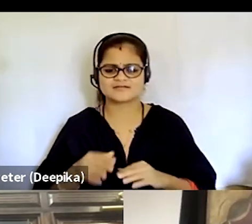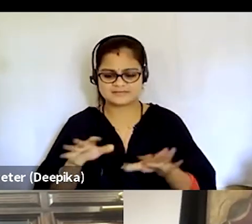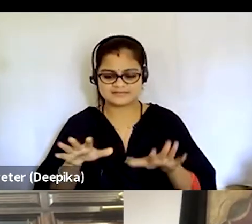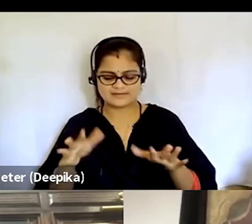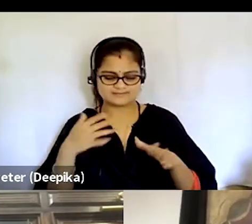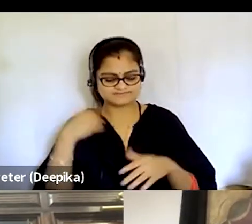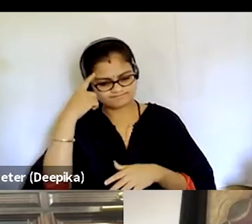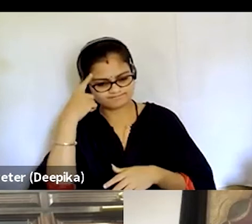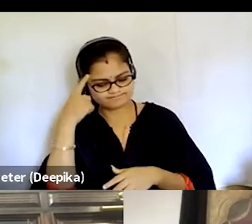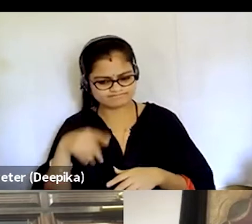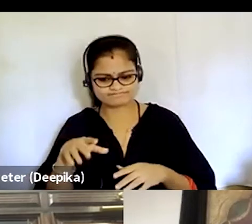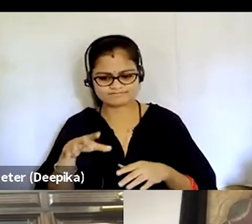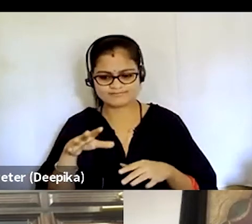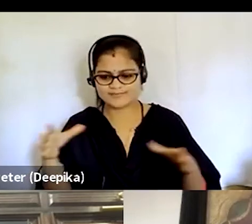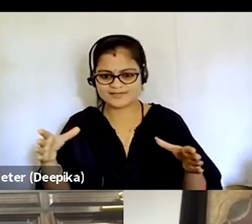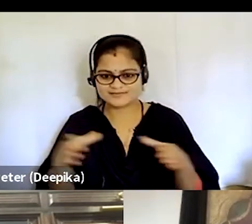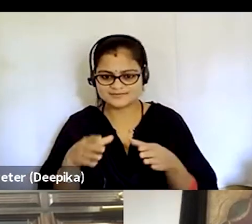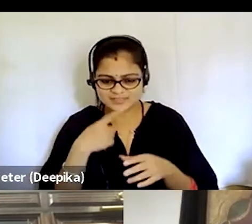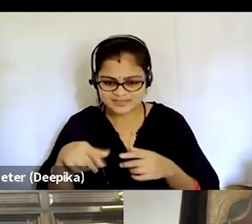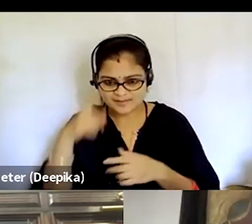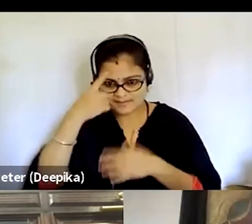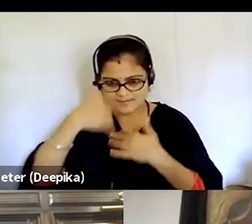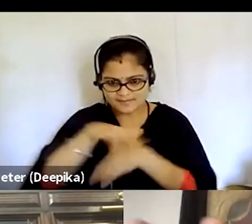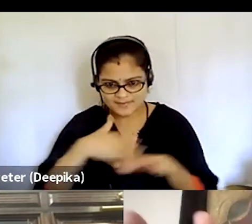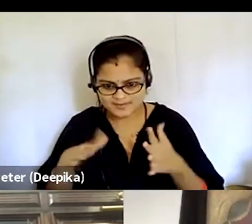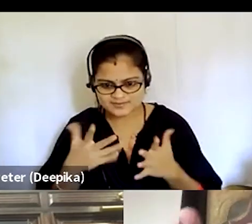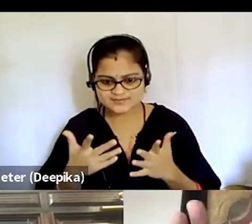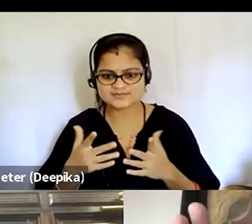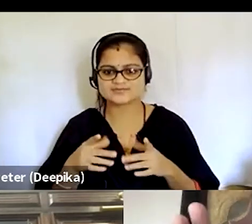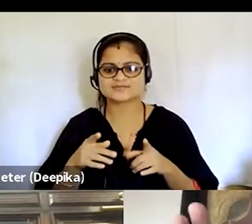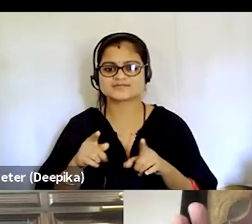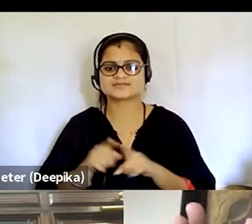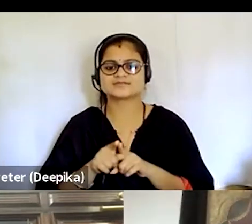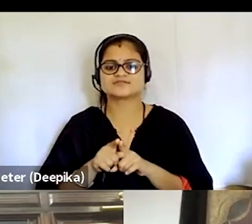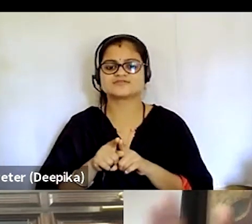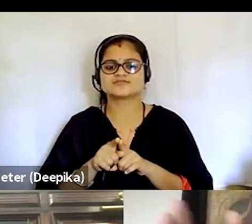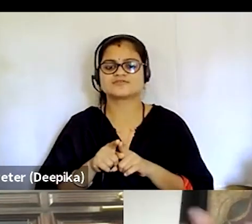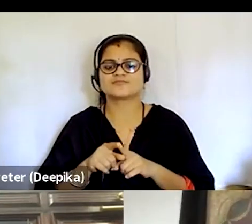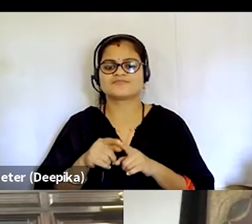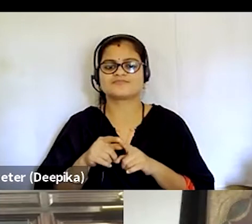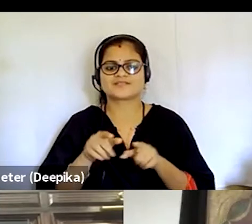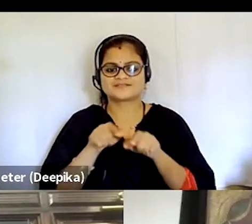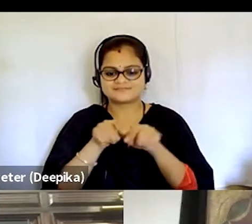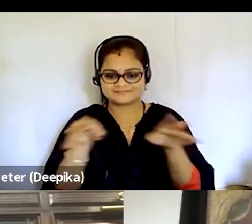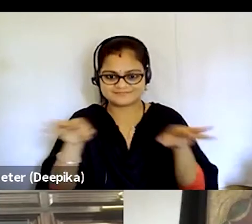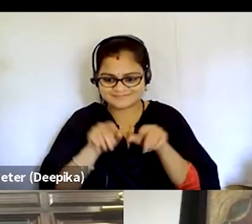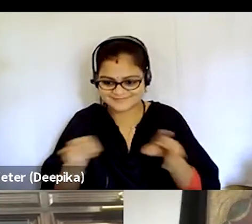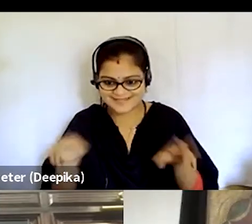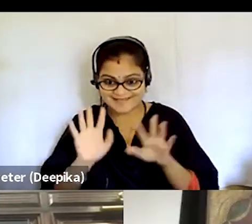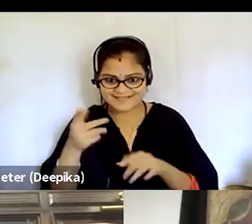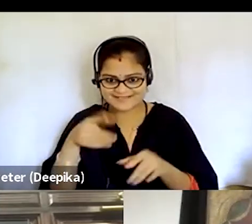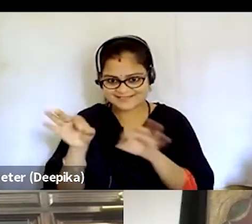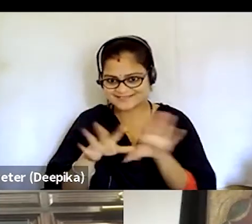together. Opus was a derivative of the octopus. We had like many tentacles, and we did